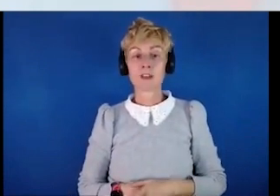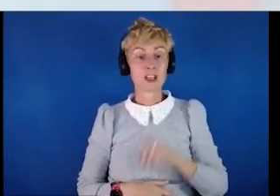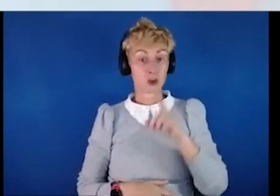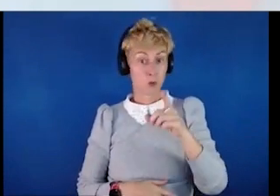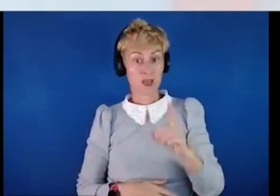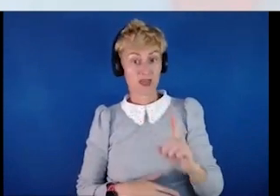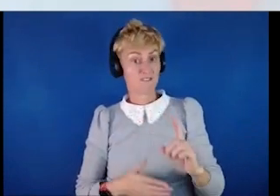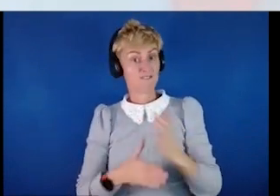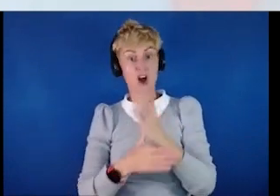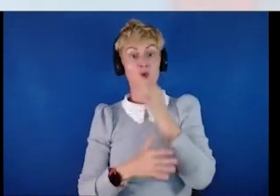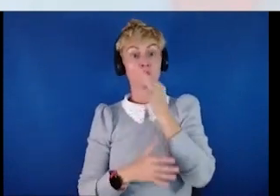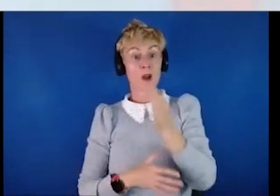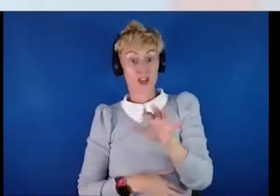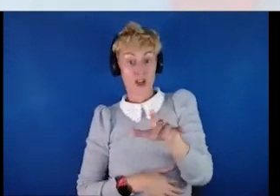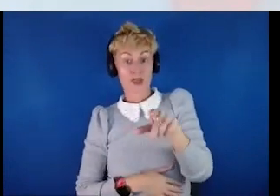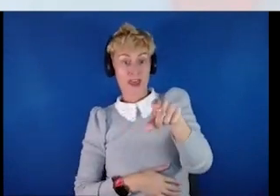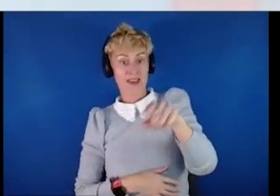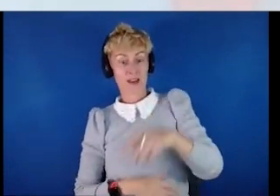go.